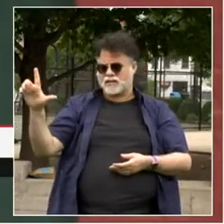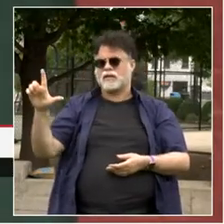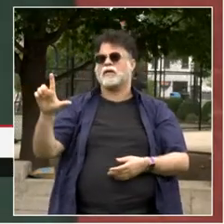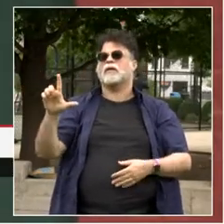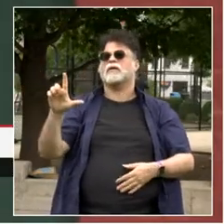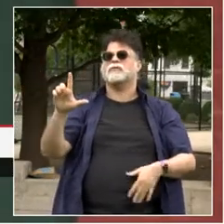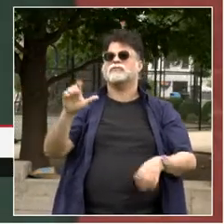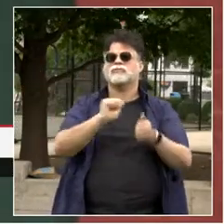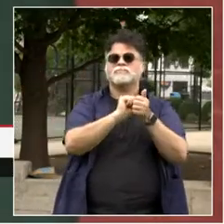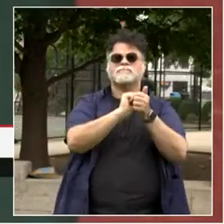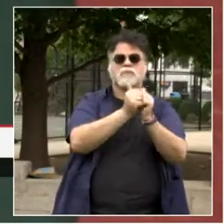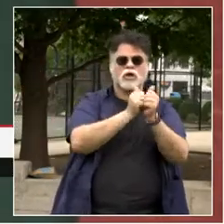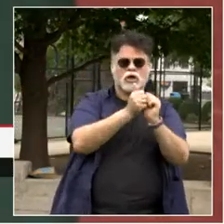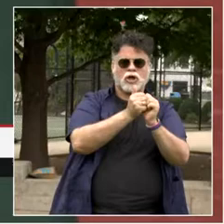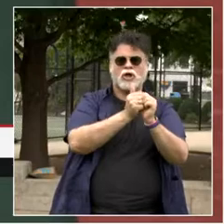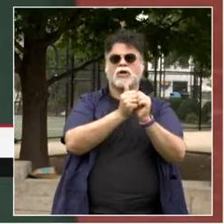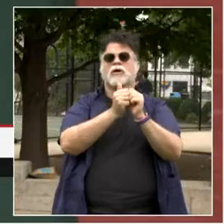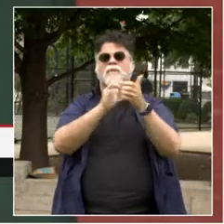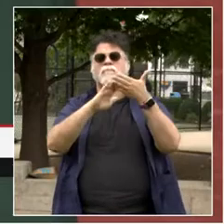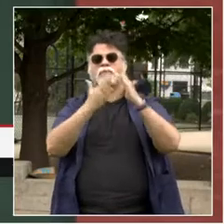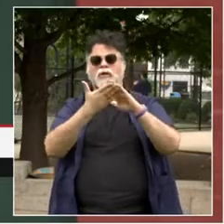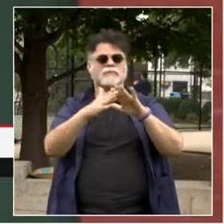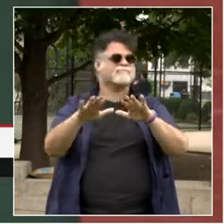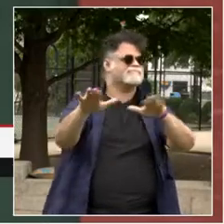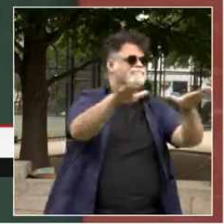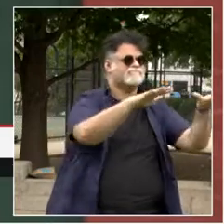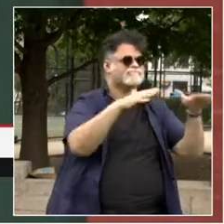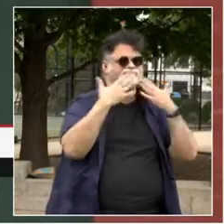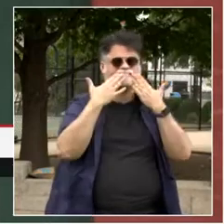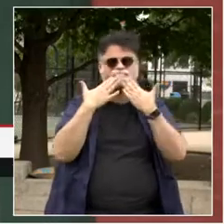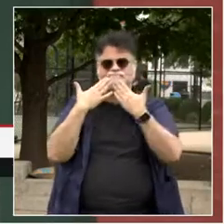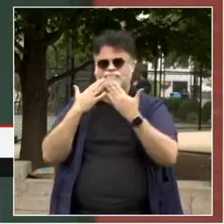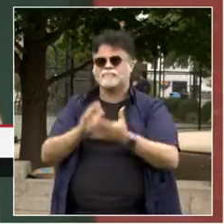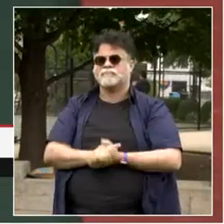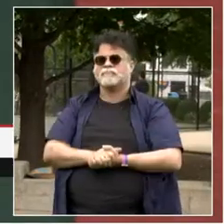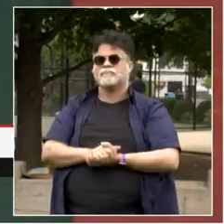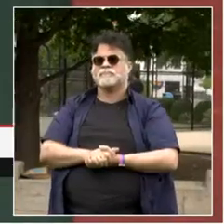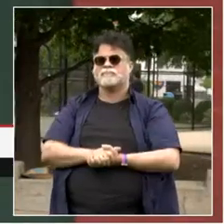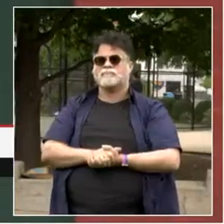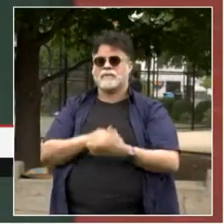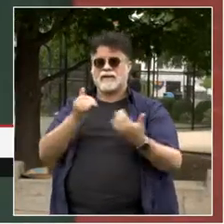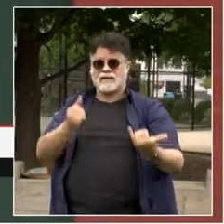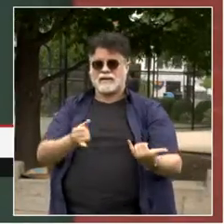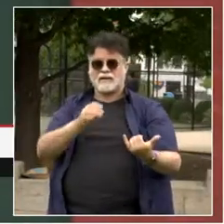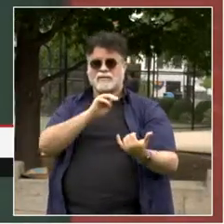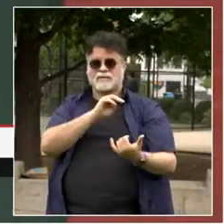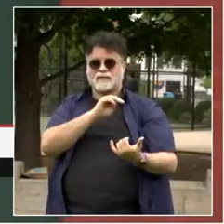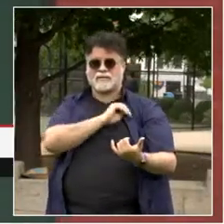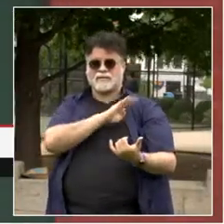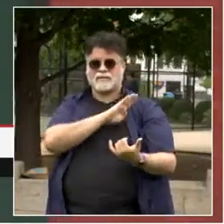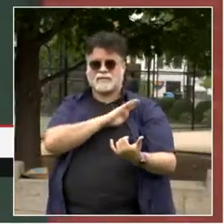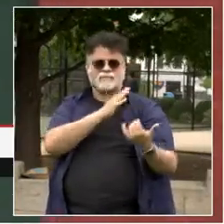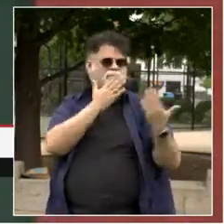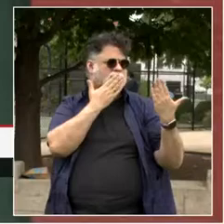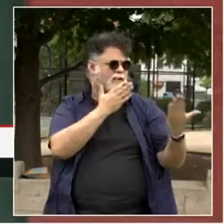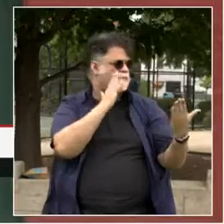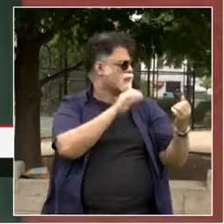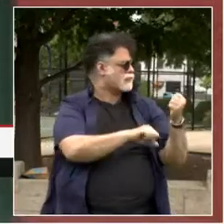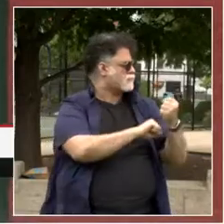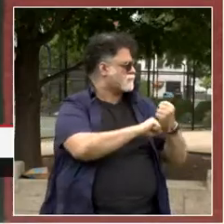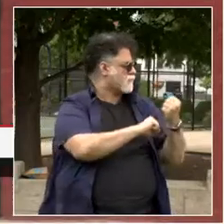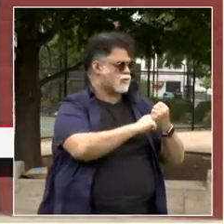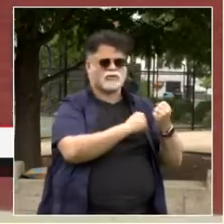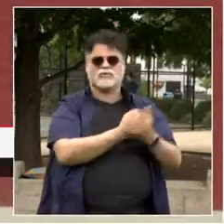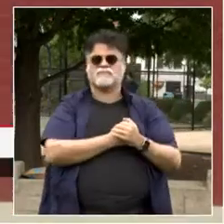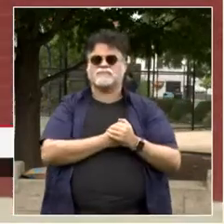and this park. And so with that, thank you, Mayor Bowser, for your support of the park and of this project.